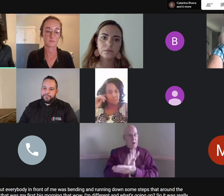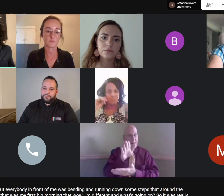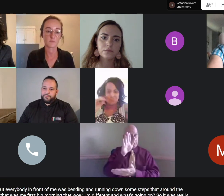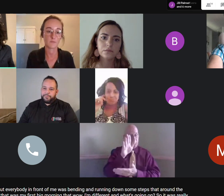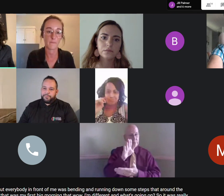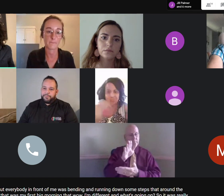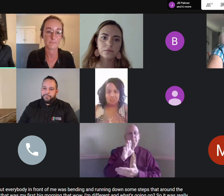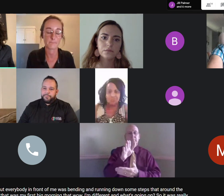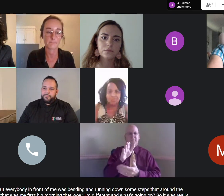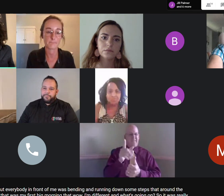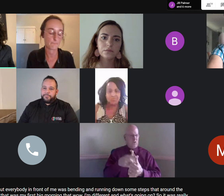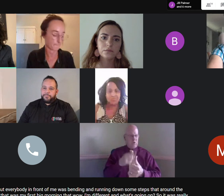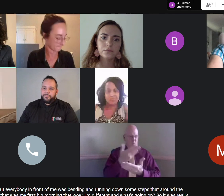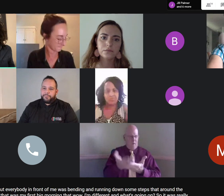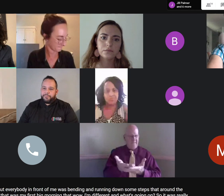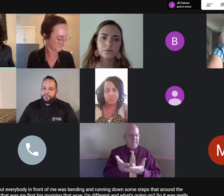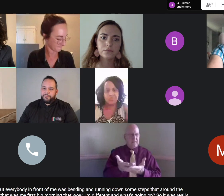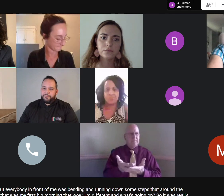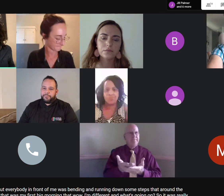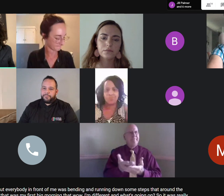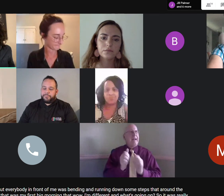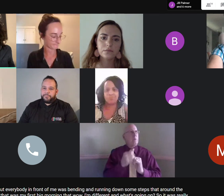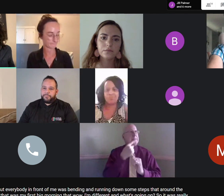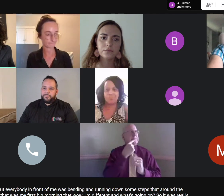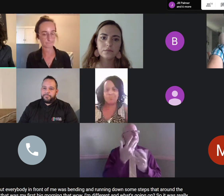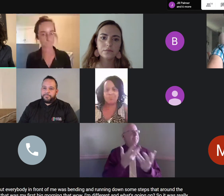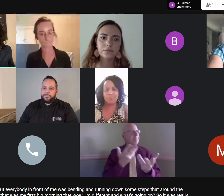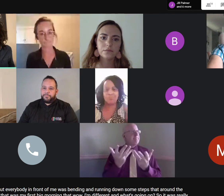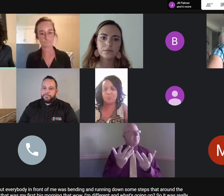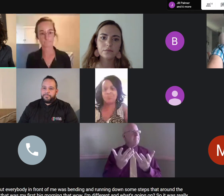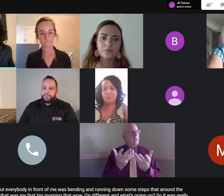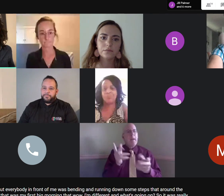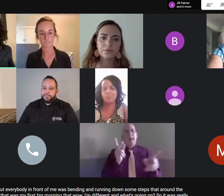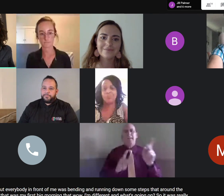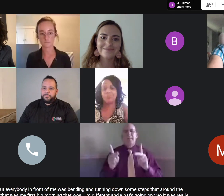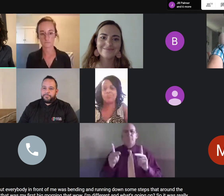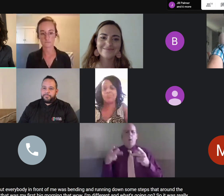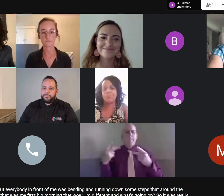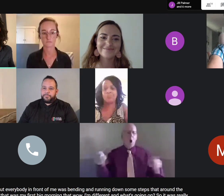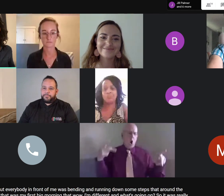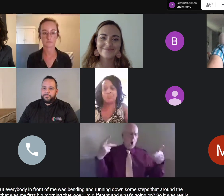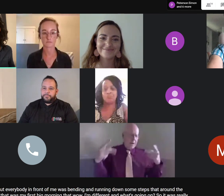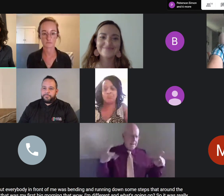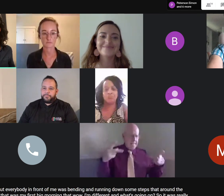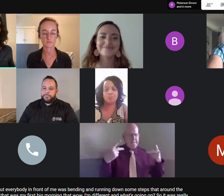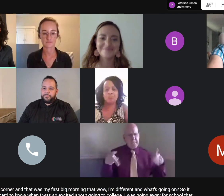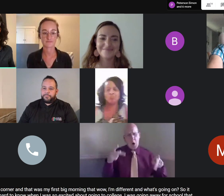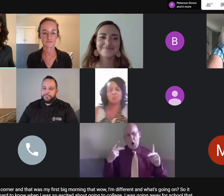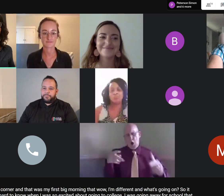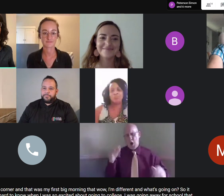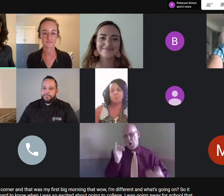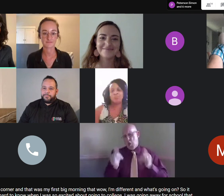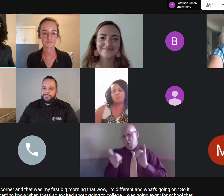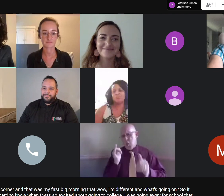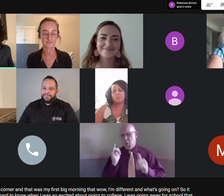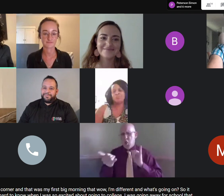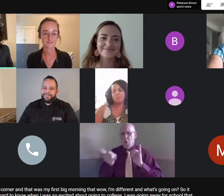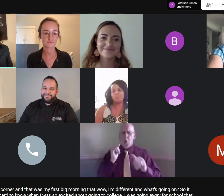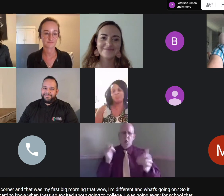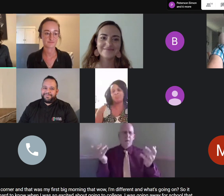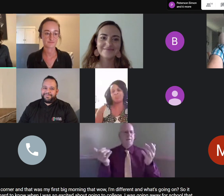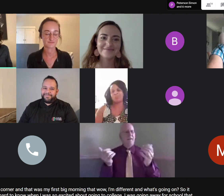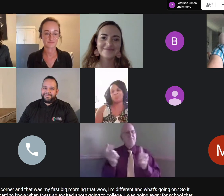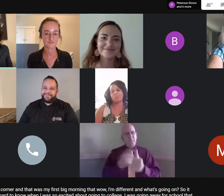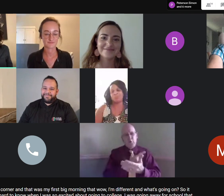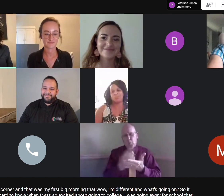everybody was going, how can I say this? People were partying, okay? Like the first week,